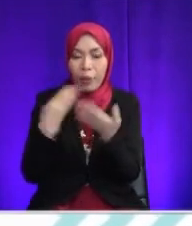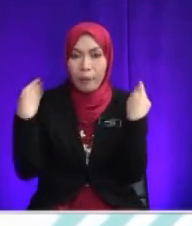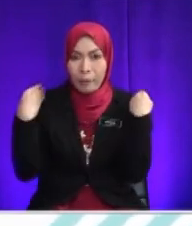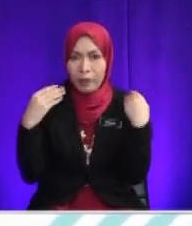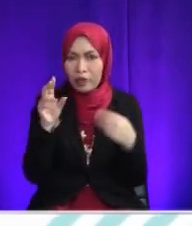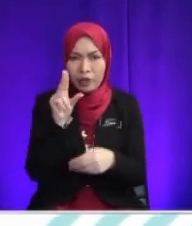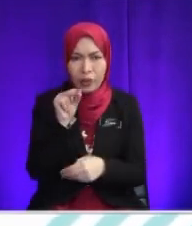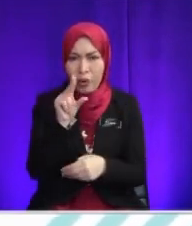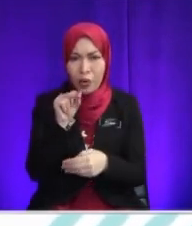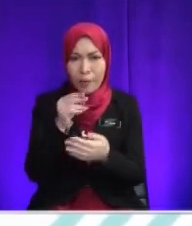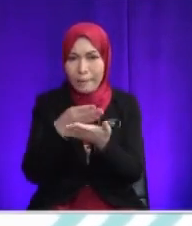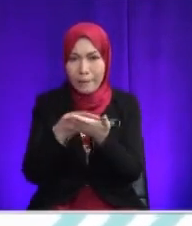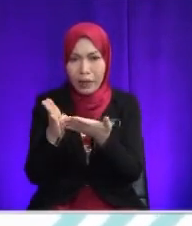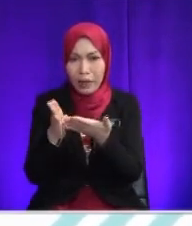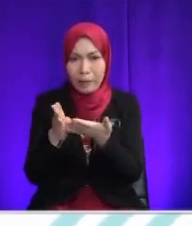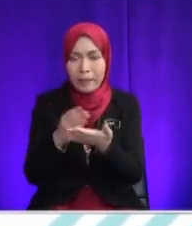me your cards?